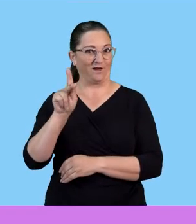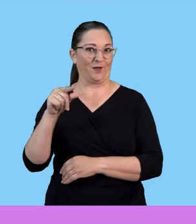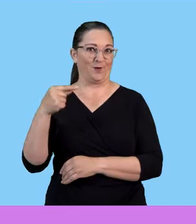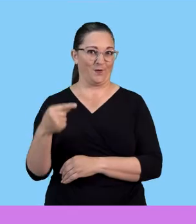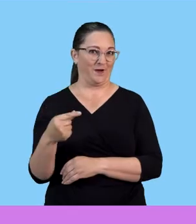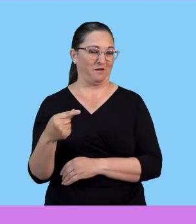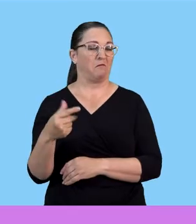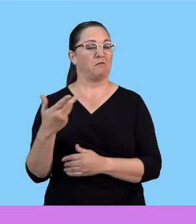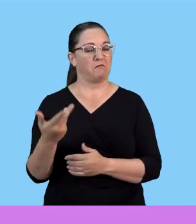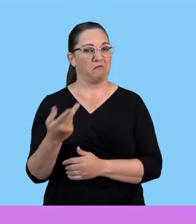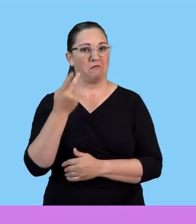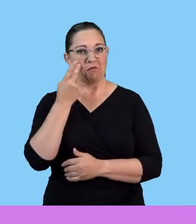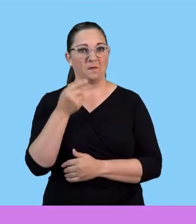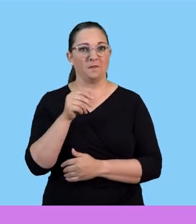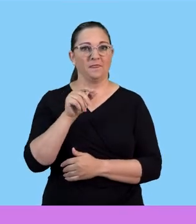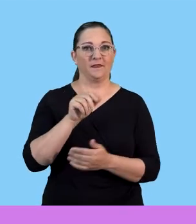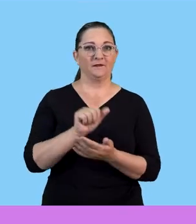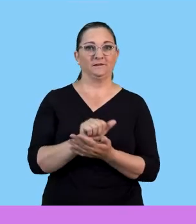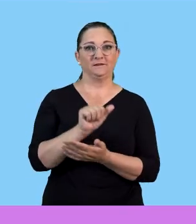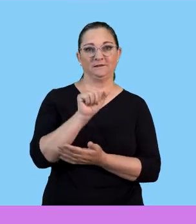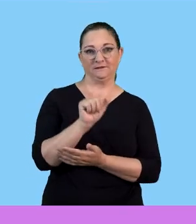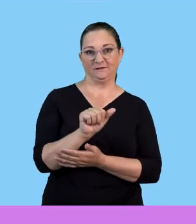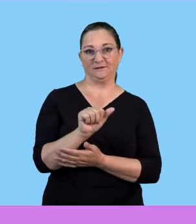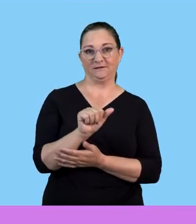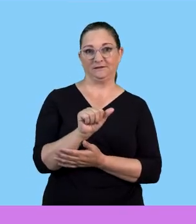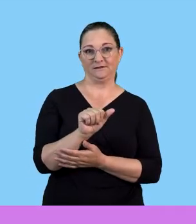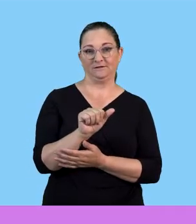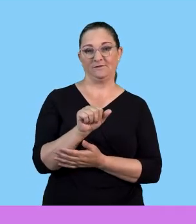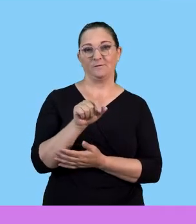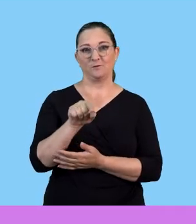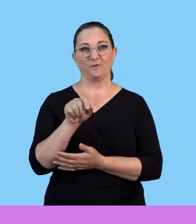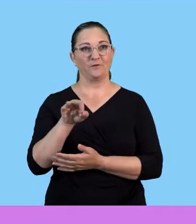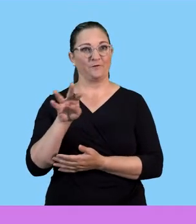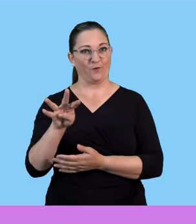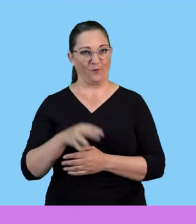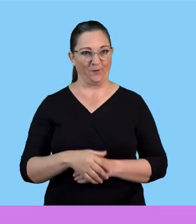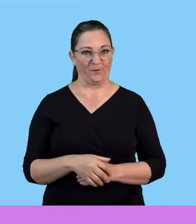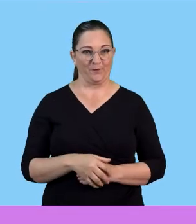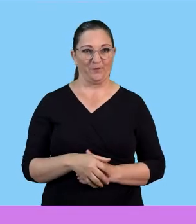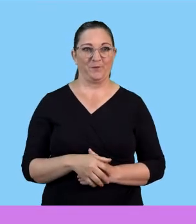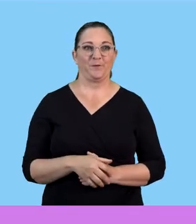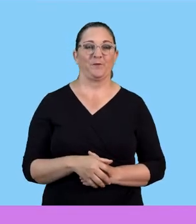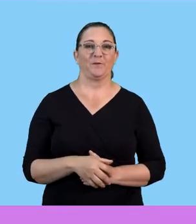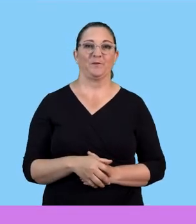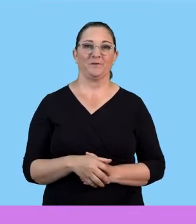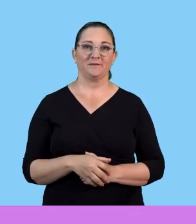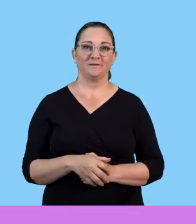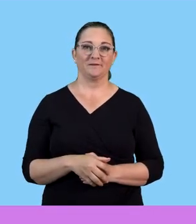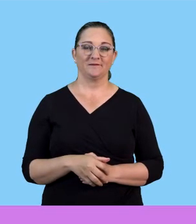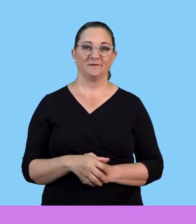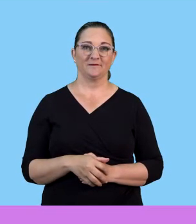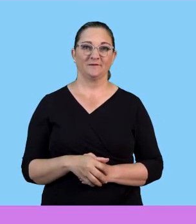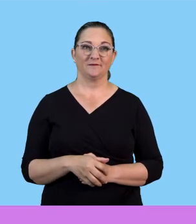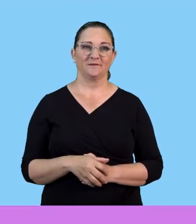per kilogram is then going to be 16 Rand 34.